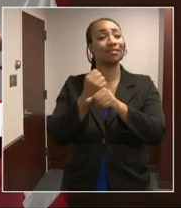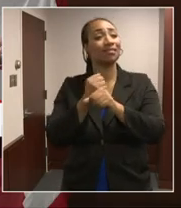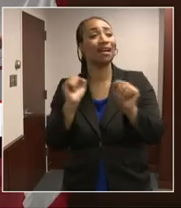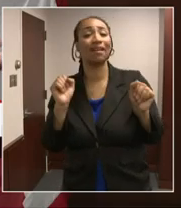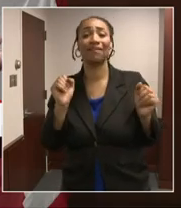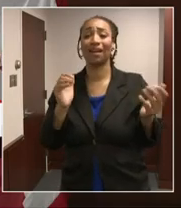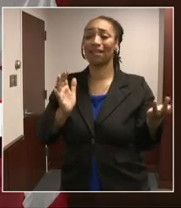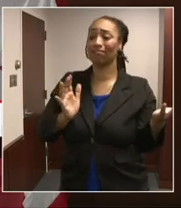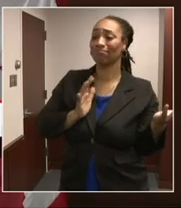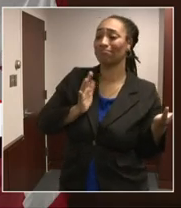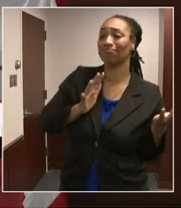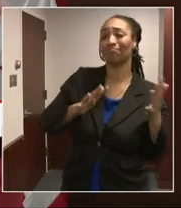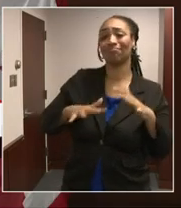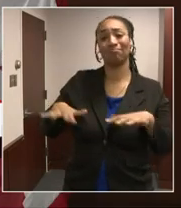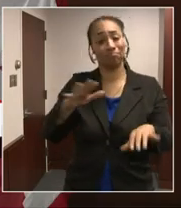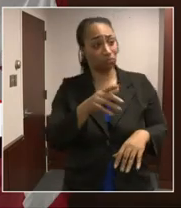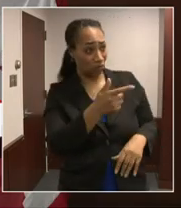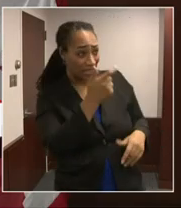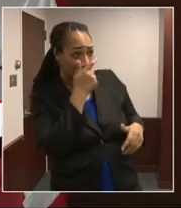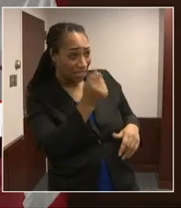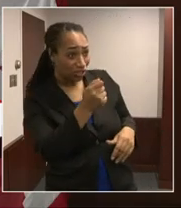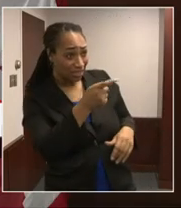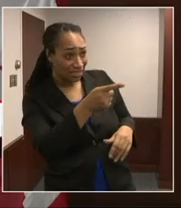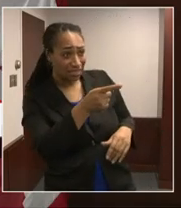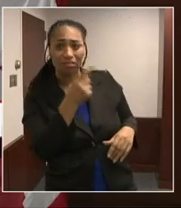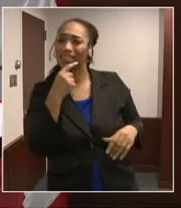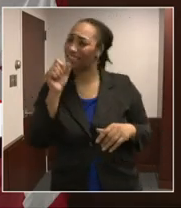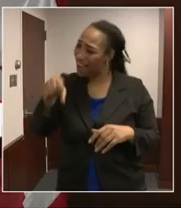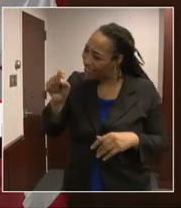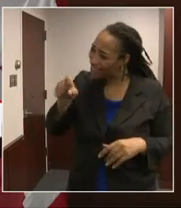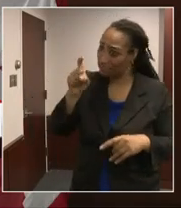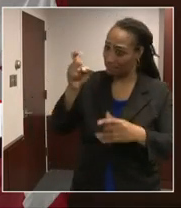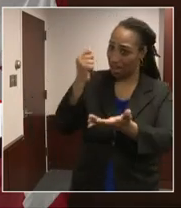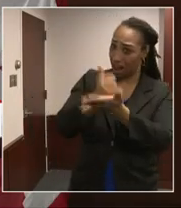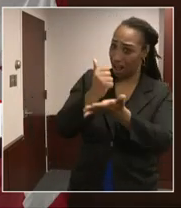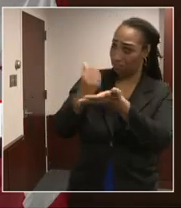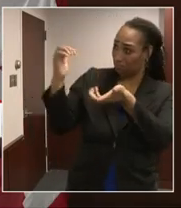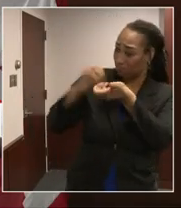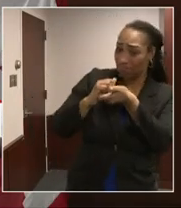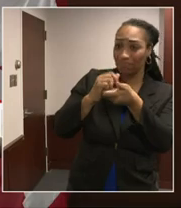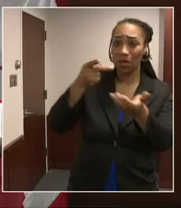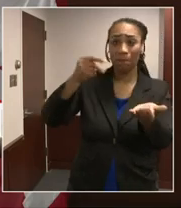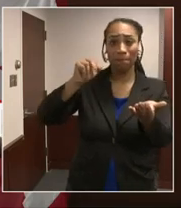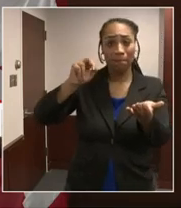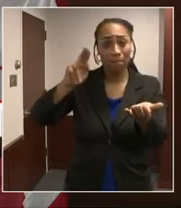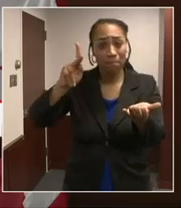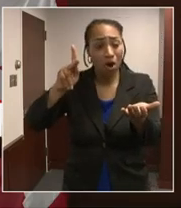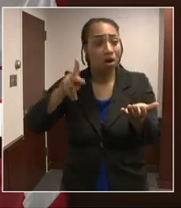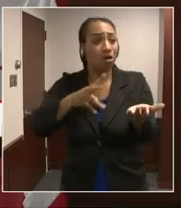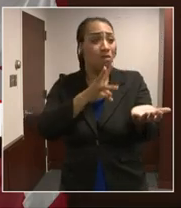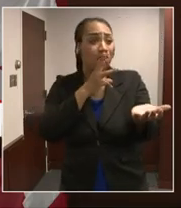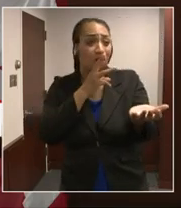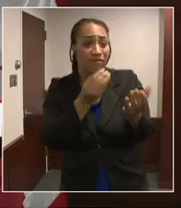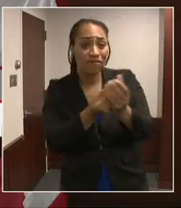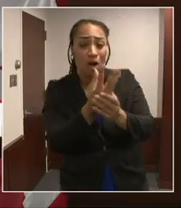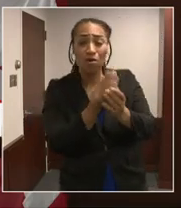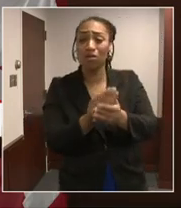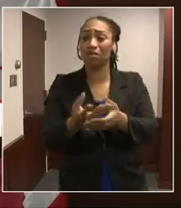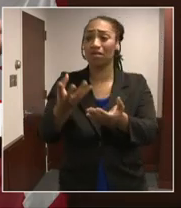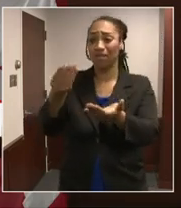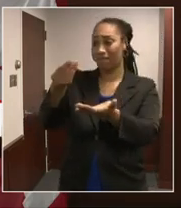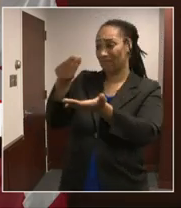but they can help. They have lots of parks. They have lots of fountains. They have lots of capital dollars that can go